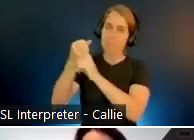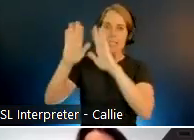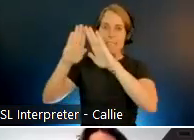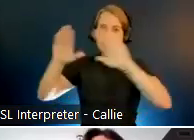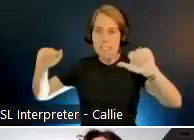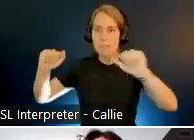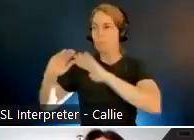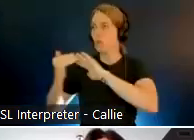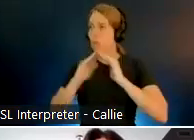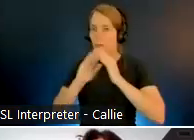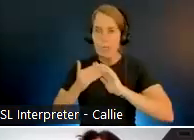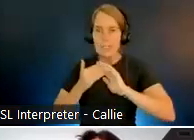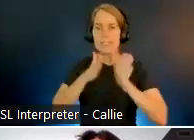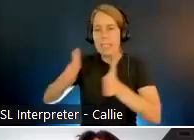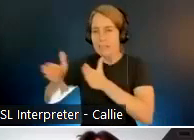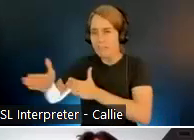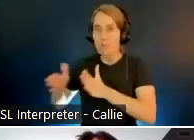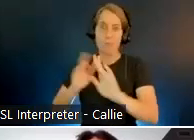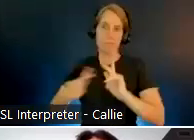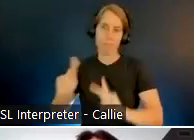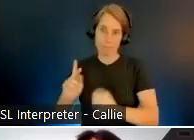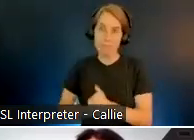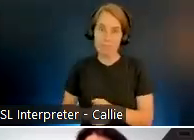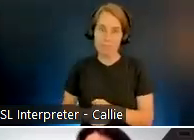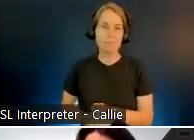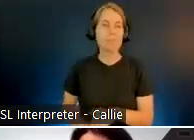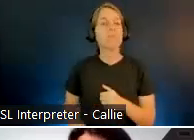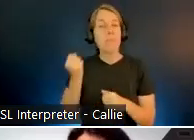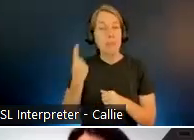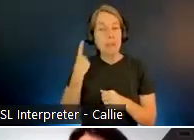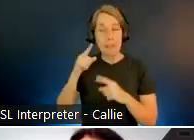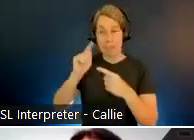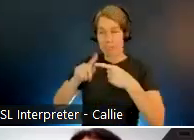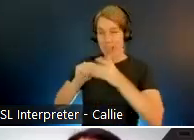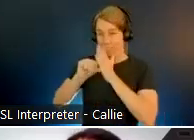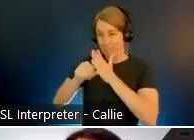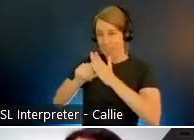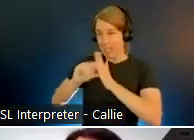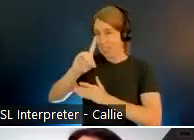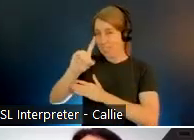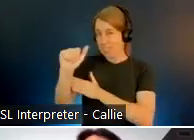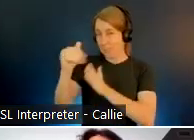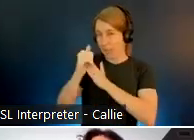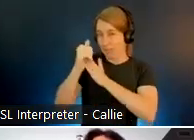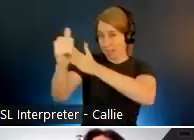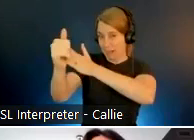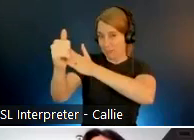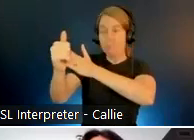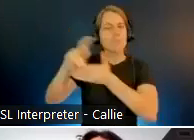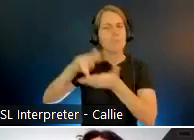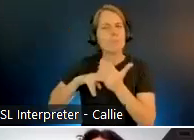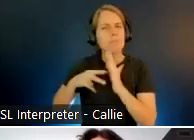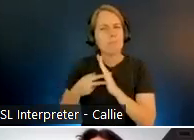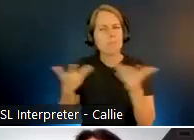individuals. And what I want to emphasize here is that we're disability-led. So what does that mean? That means that